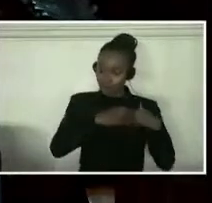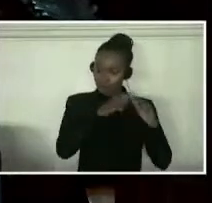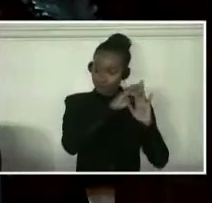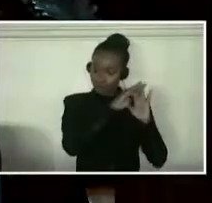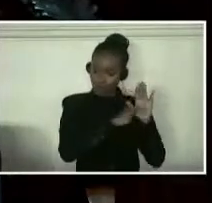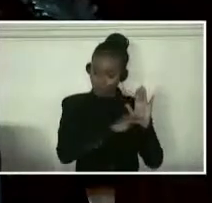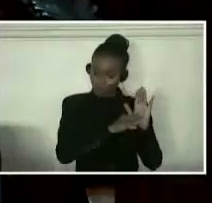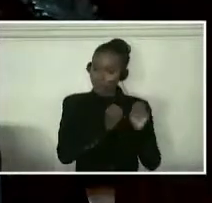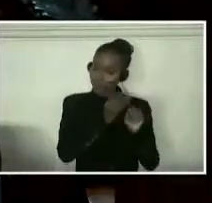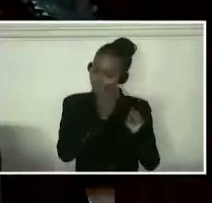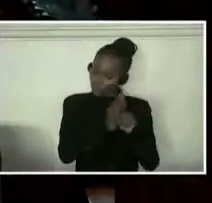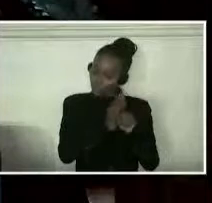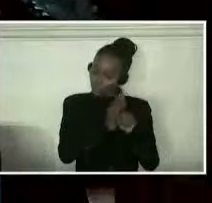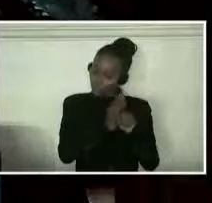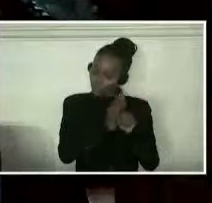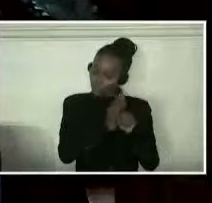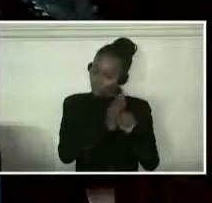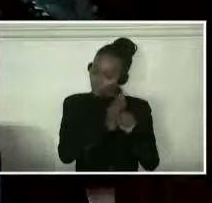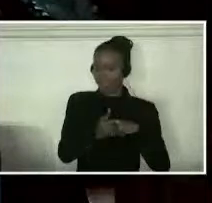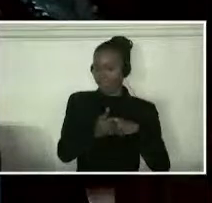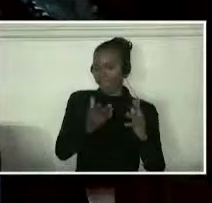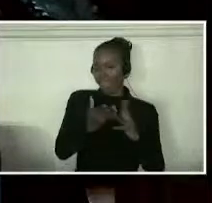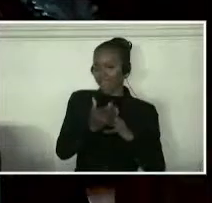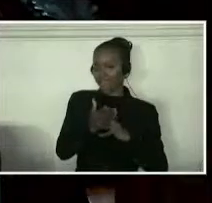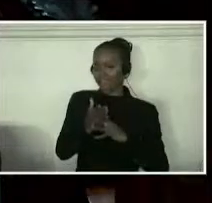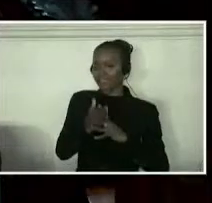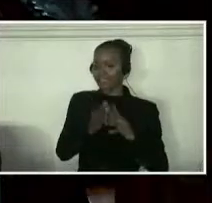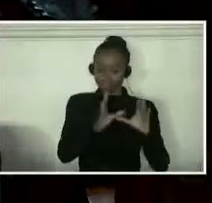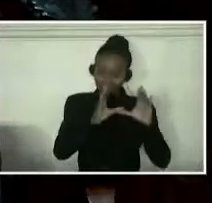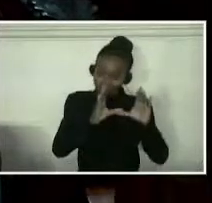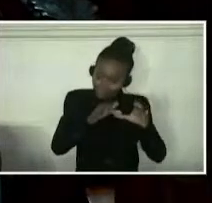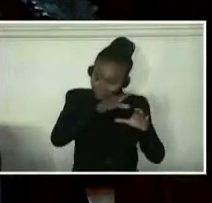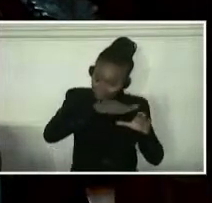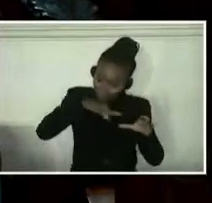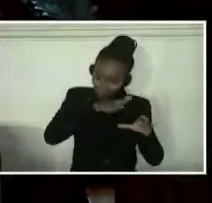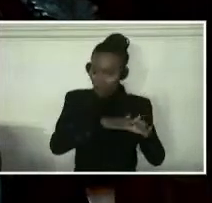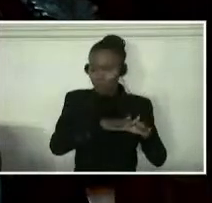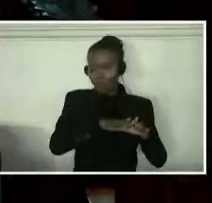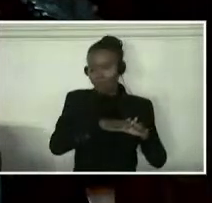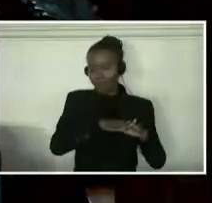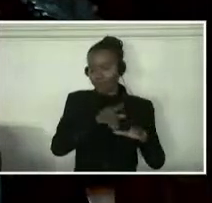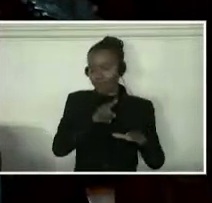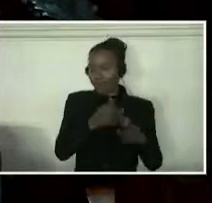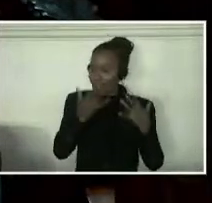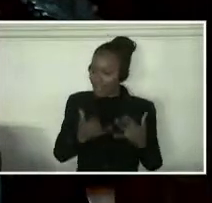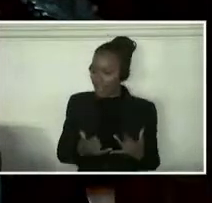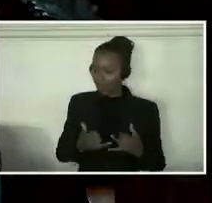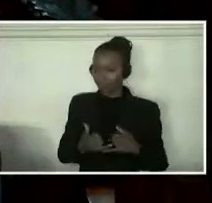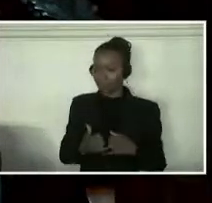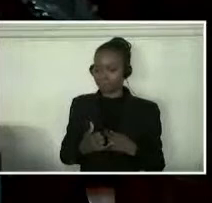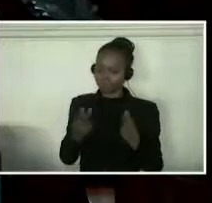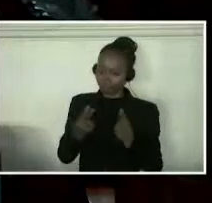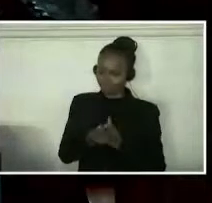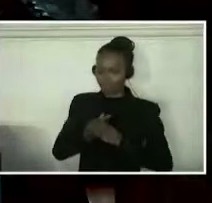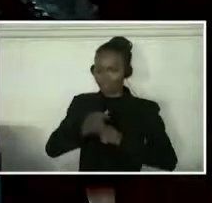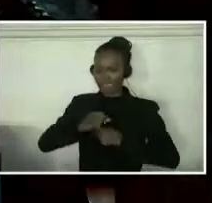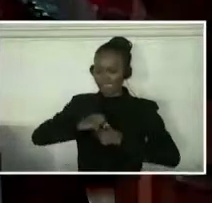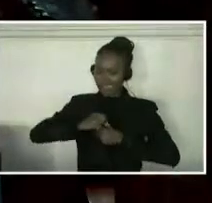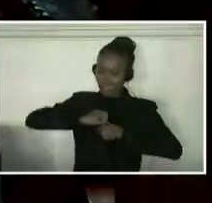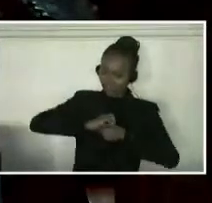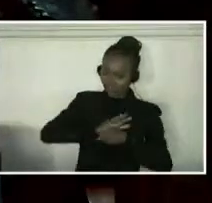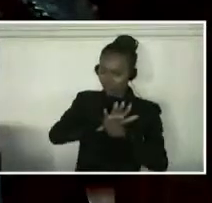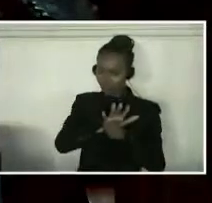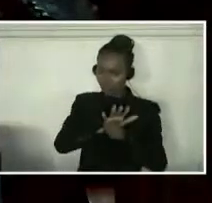that health is accessible to this group in particular sadly due to the disruption caused by conflict 19 were unable to implement this